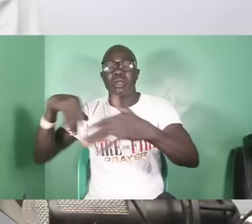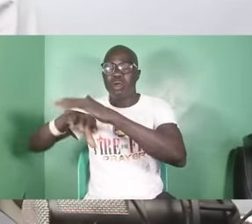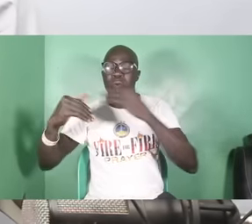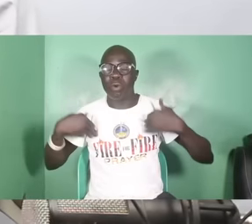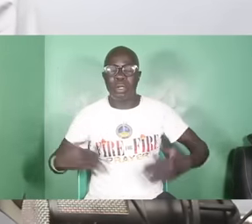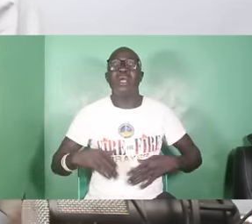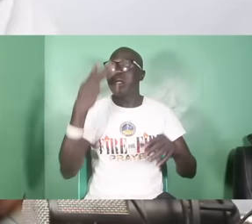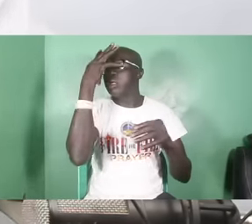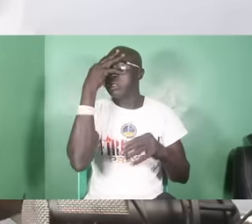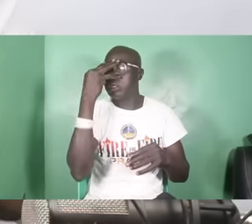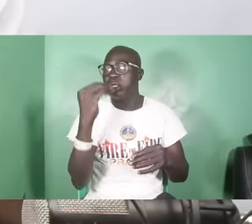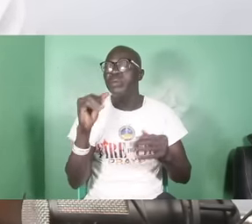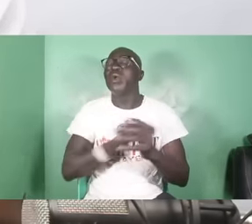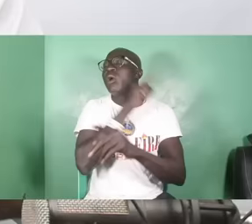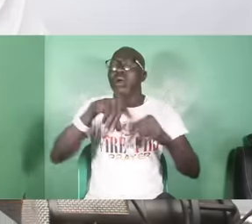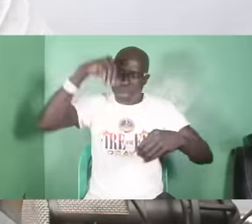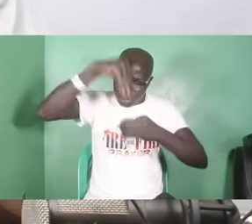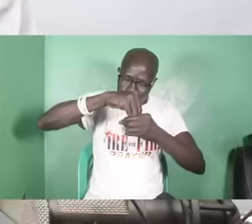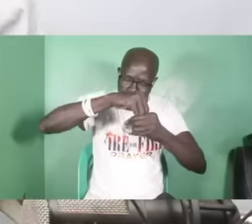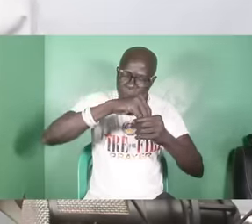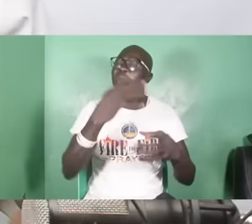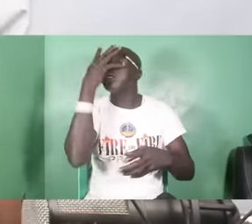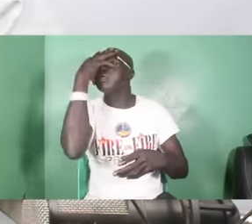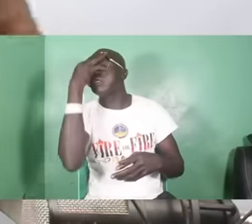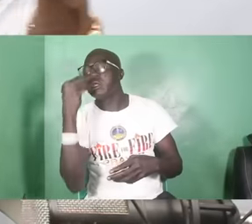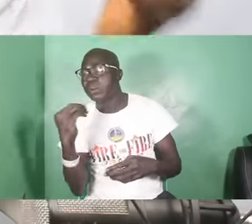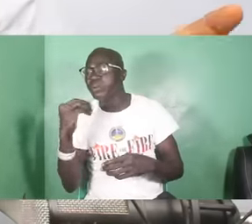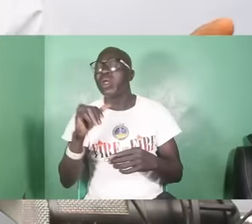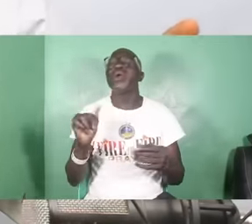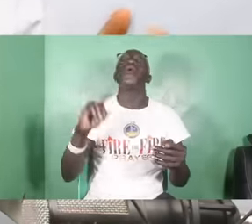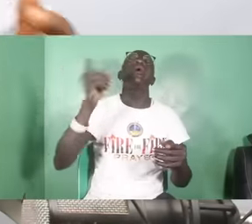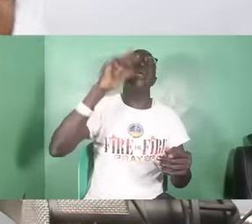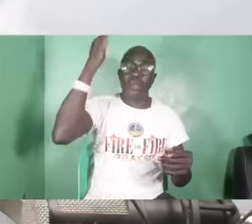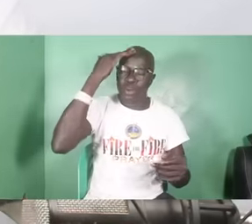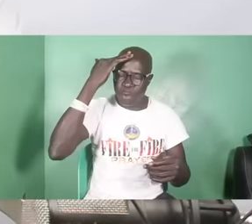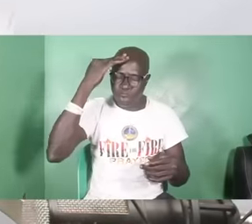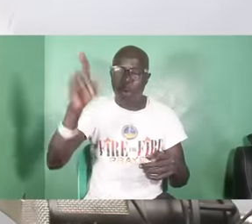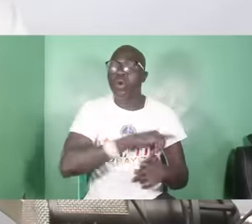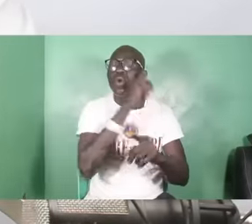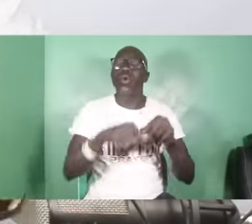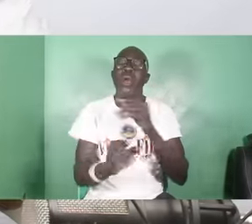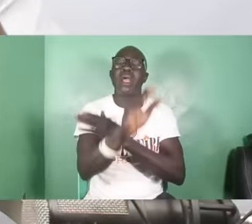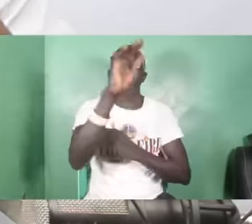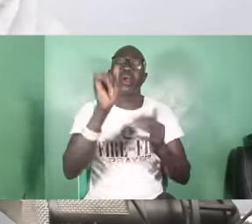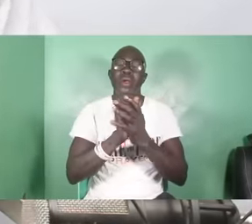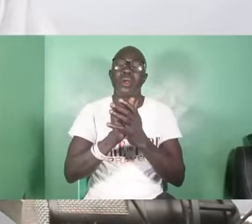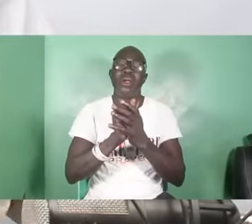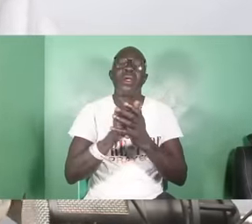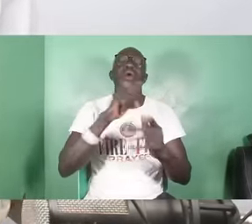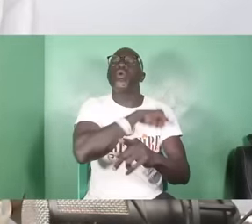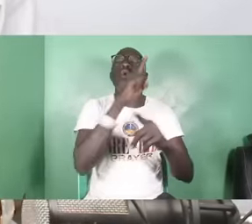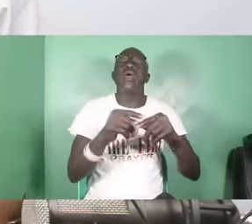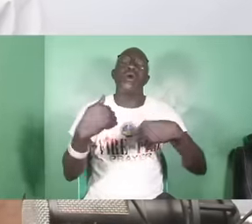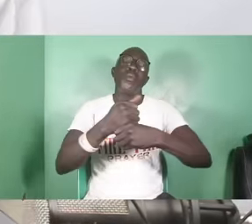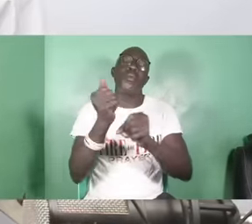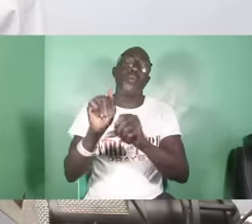from you. Oju orun ni. Is it the night? Mama ma gbe sibe. If they want to sow. Oju orun ni. Is it the night? Ibo na ti ma. When they know. Gba Olorun fi orun ojika kun Abraham Adam.